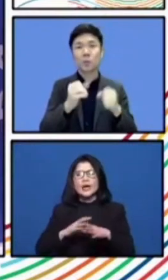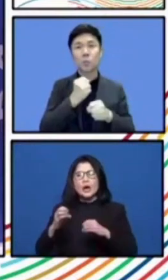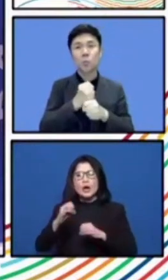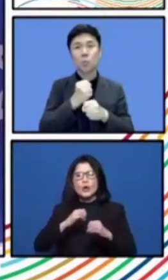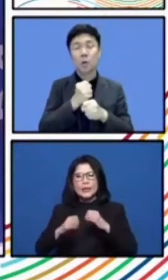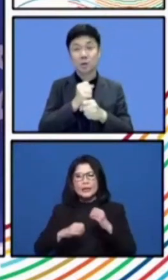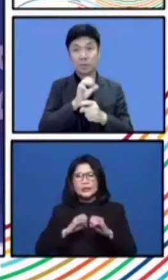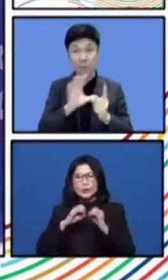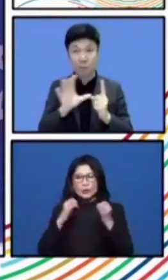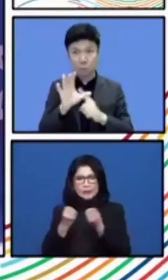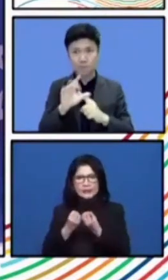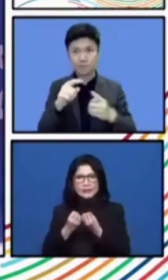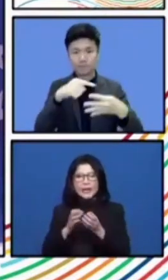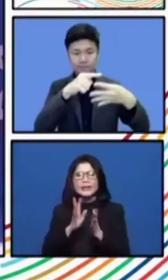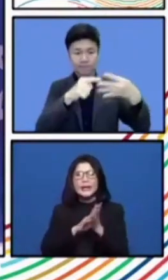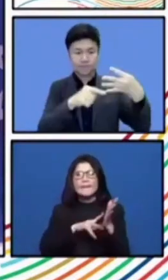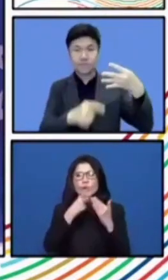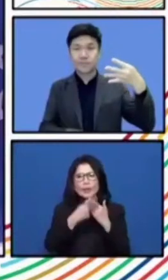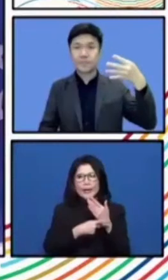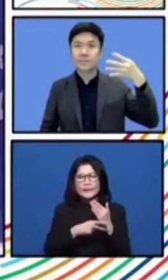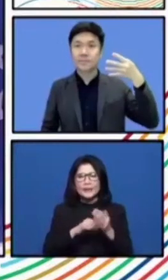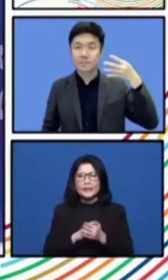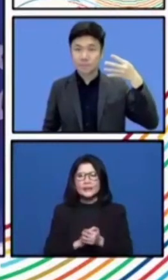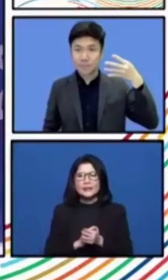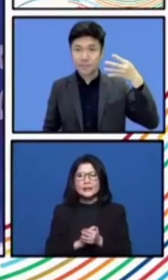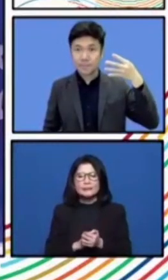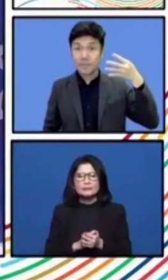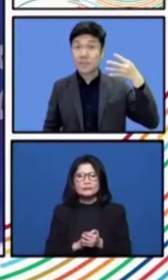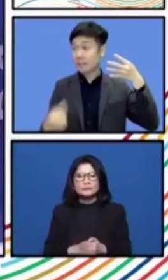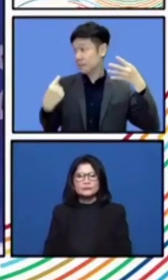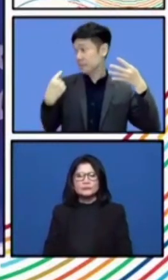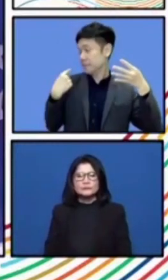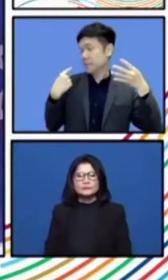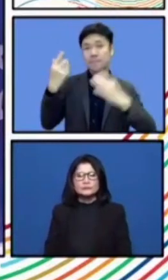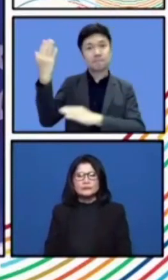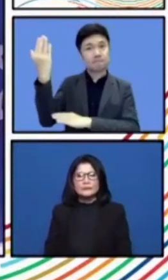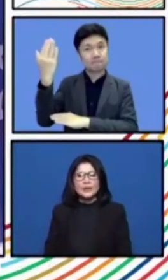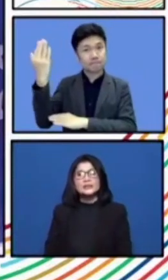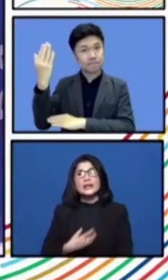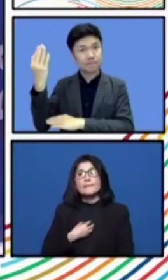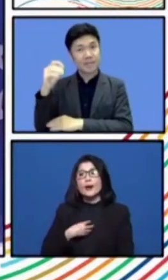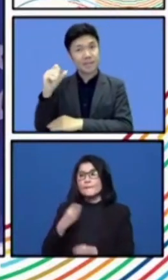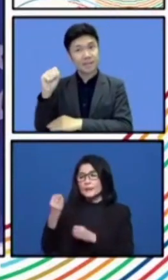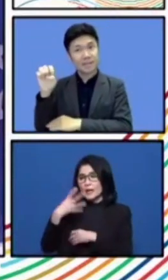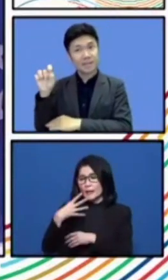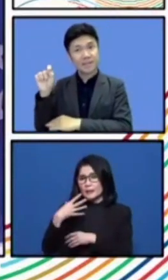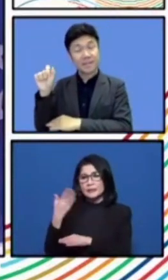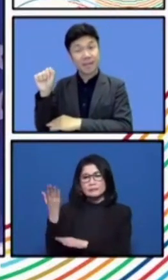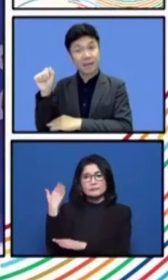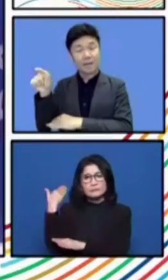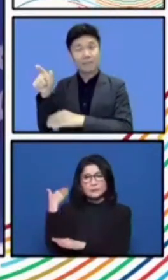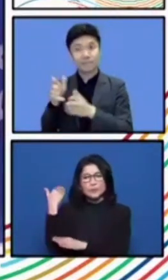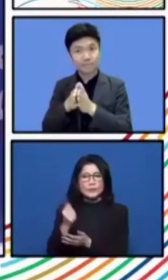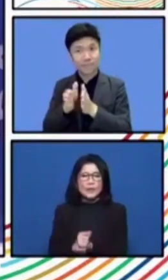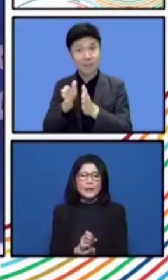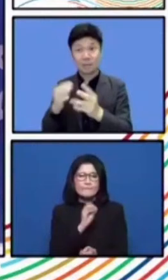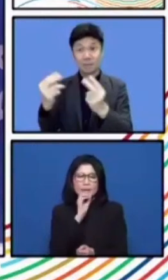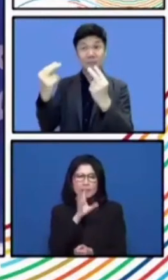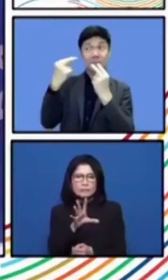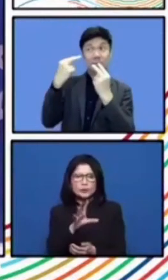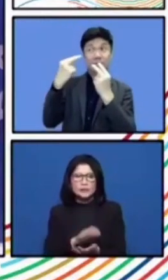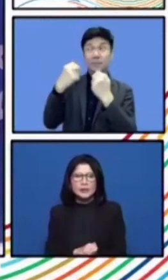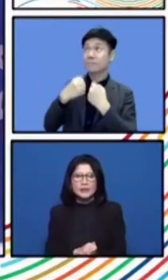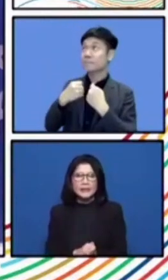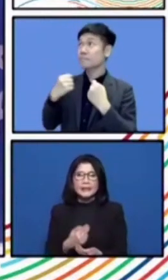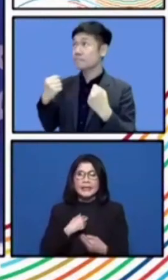on the intervention of the previous speaker on on speaker referring to being seen being heard and being counted